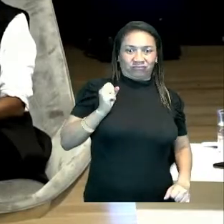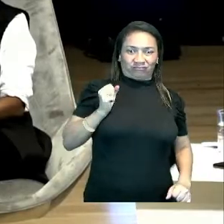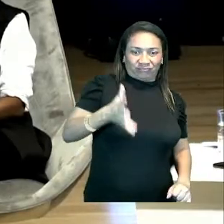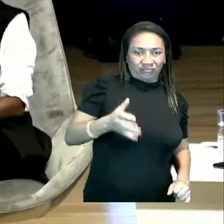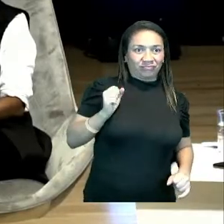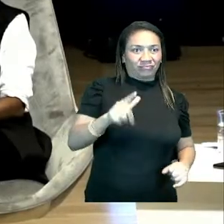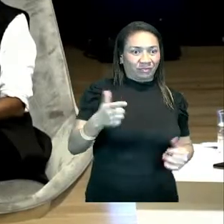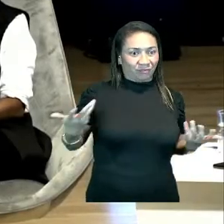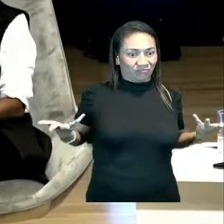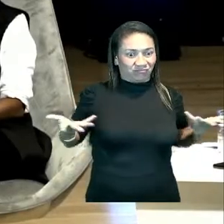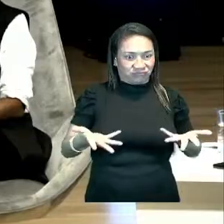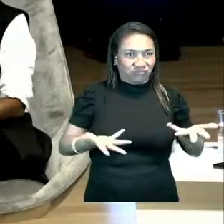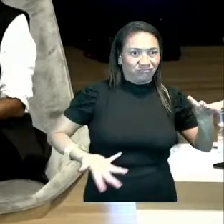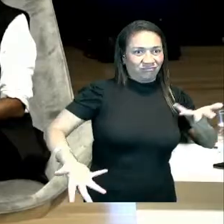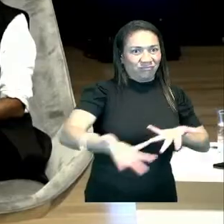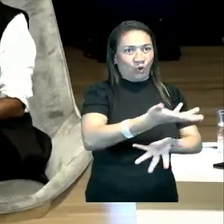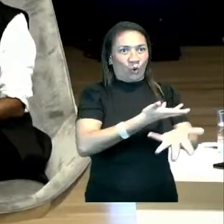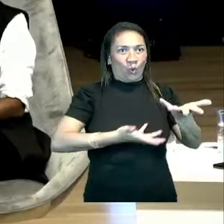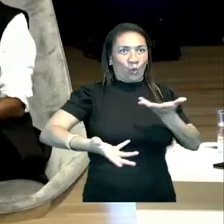this collective